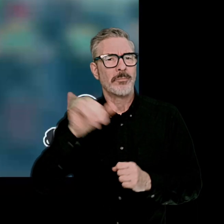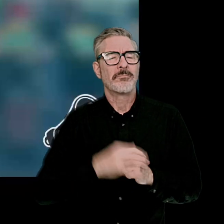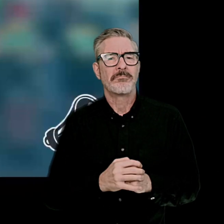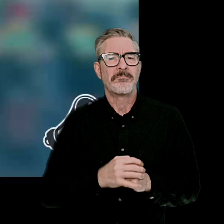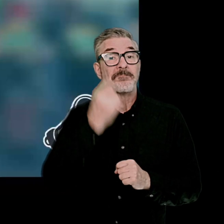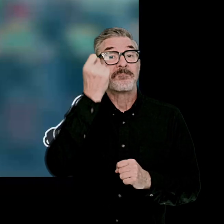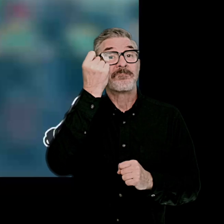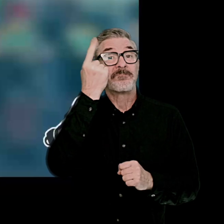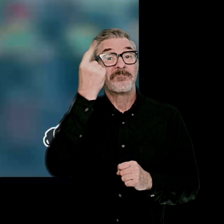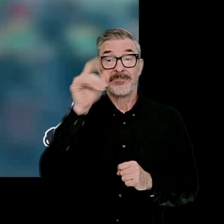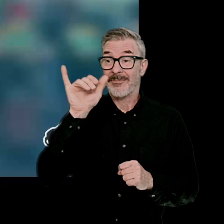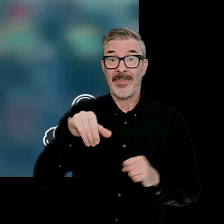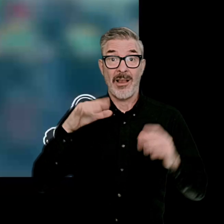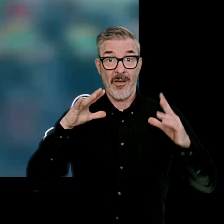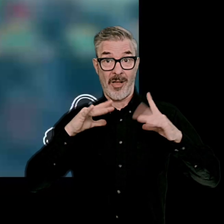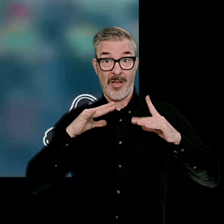statutory holidays.